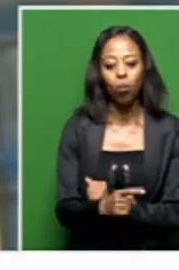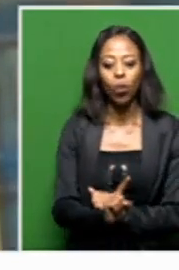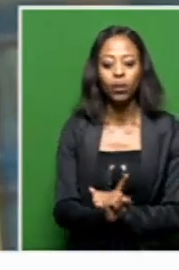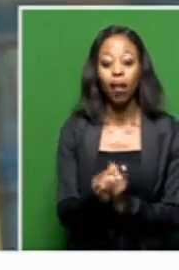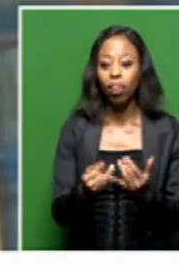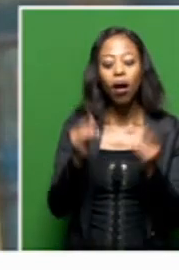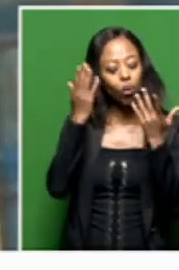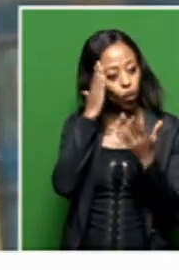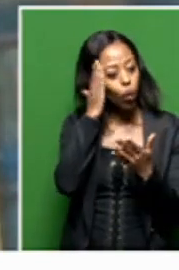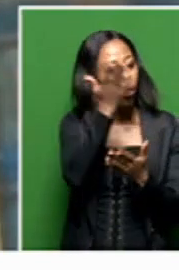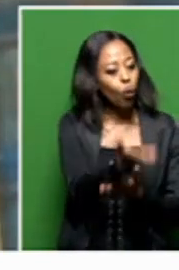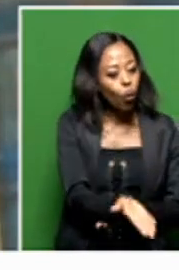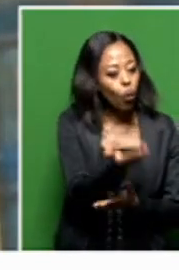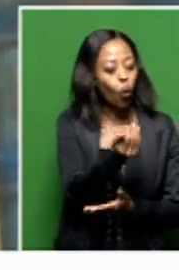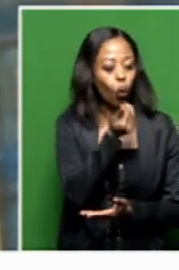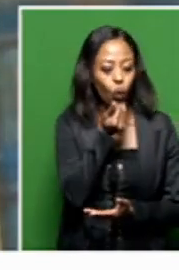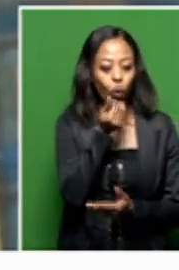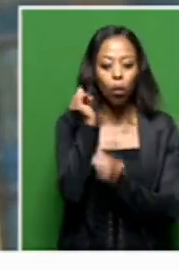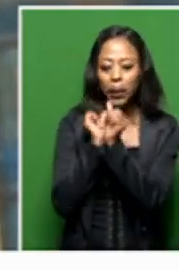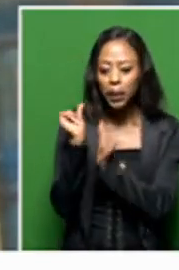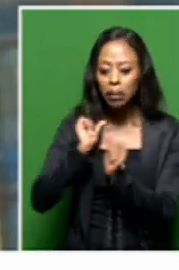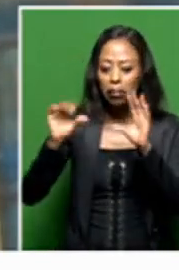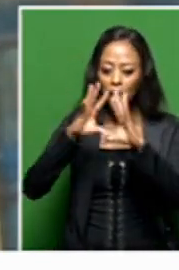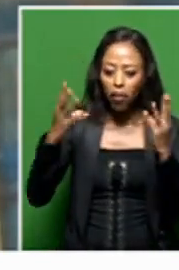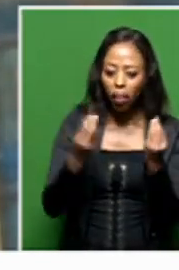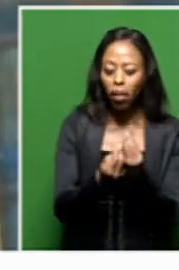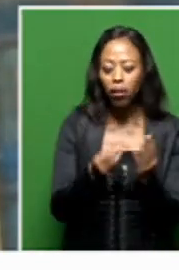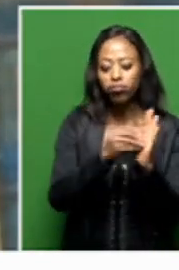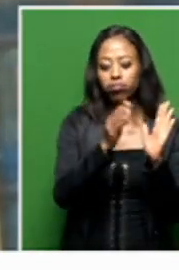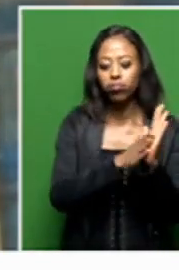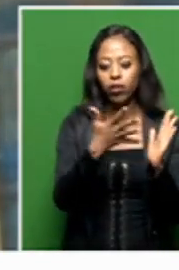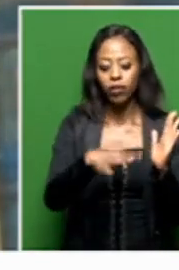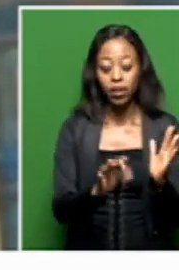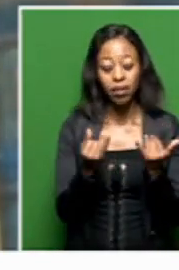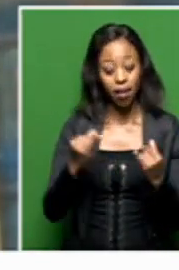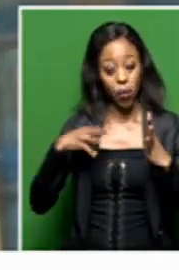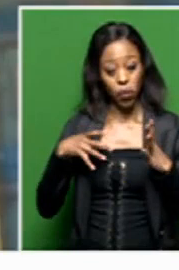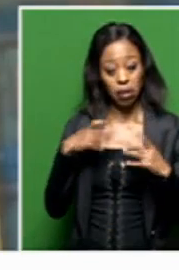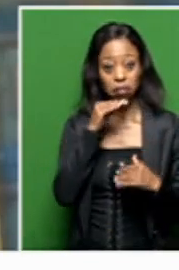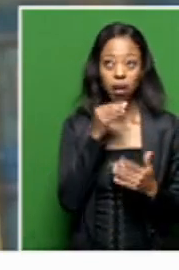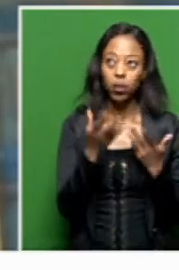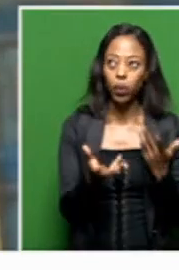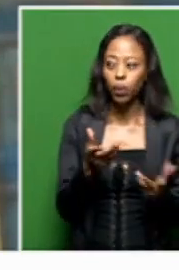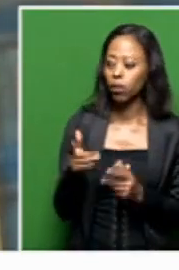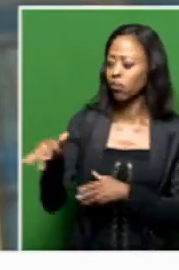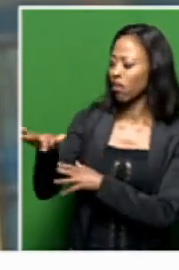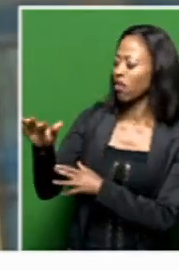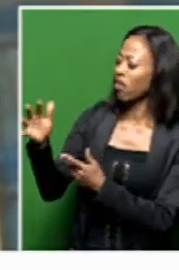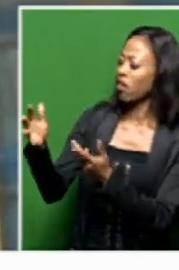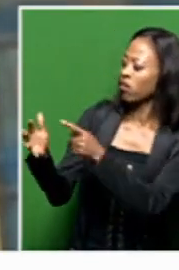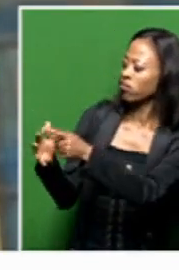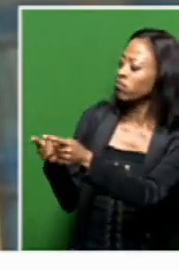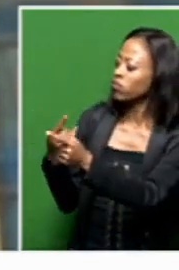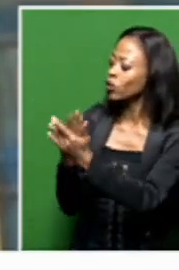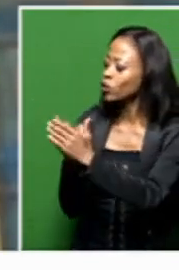you are known and your previous vaccination history is known, if you're on holiday and you happen to be at a site where you're